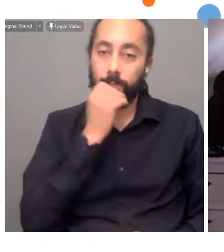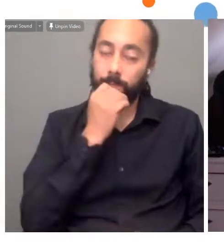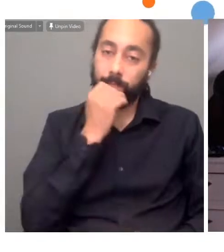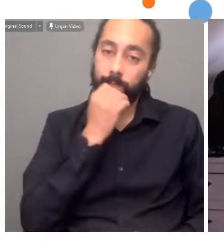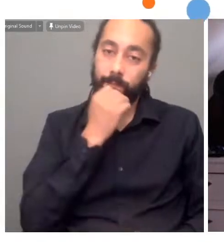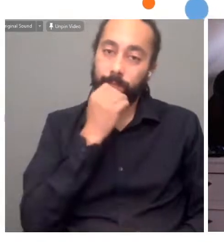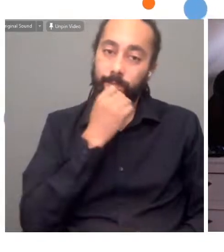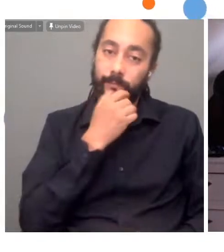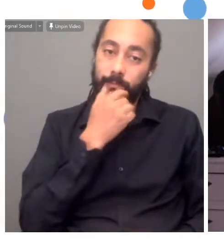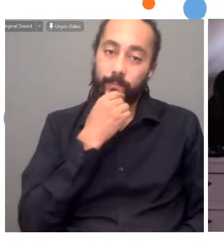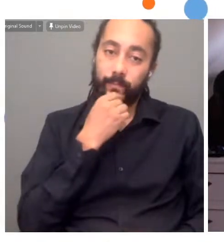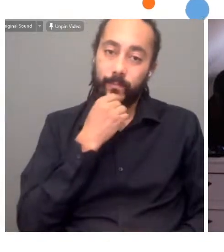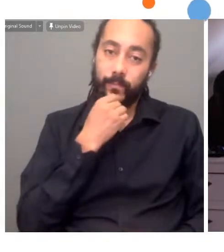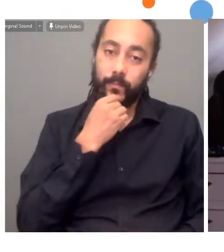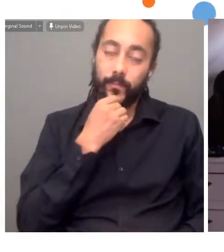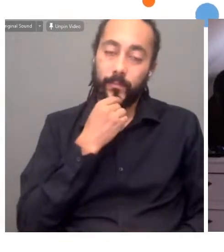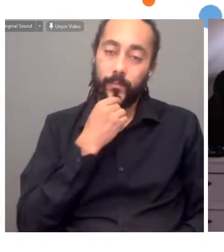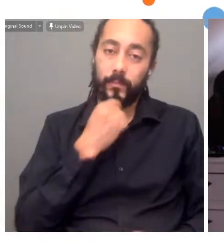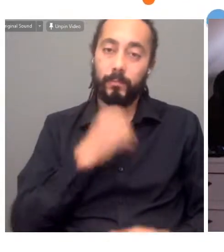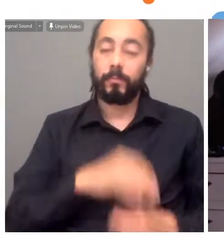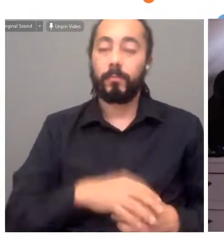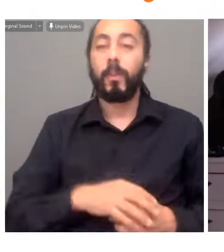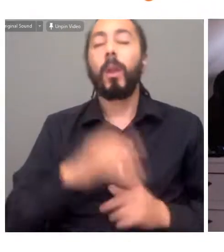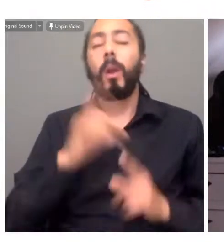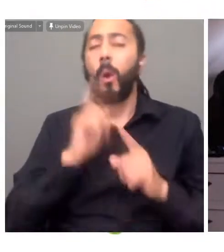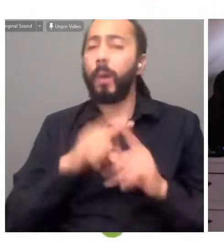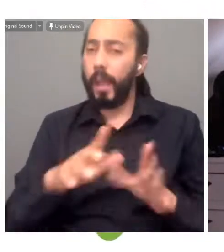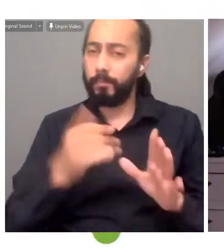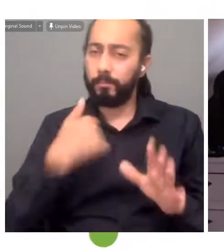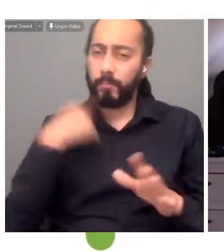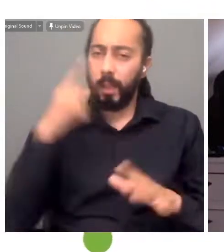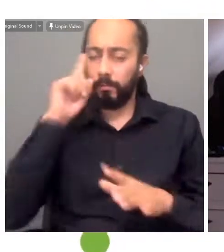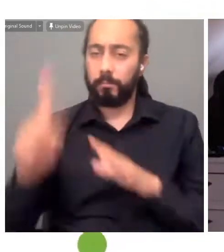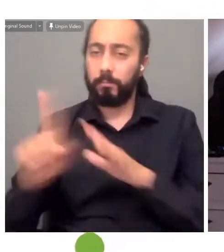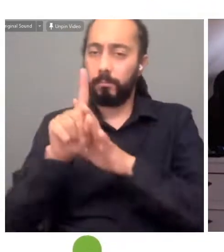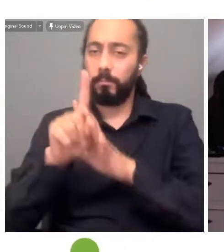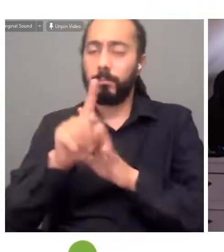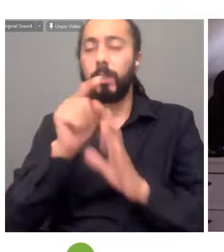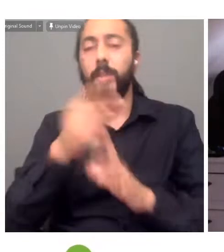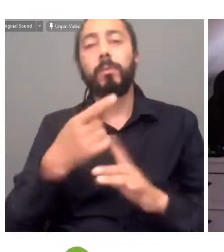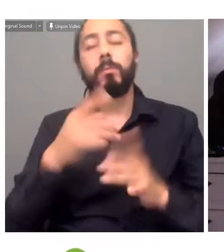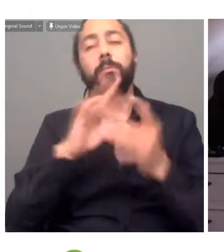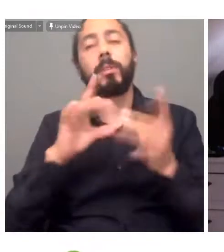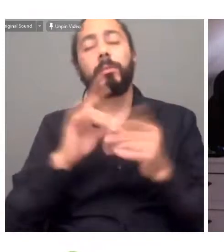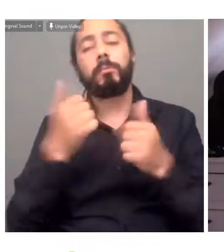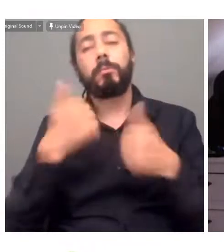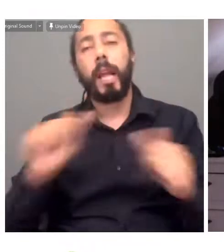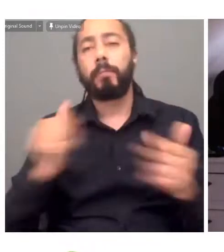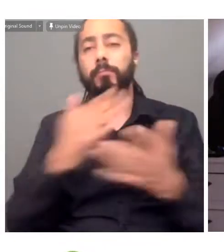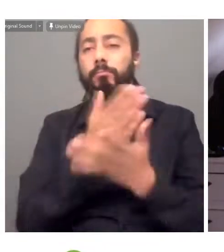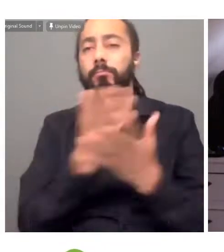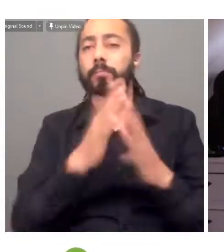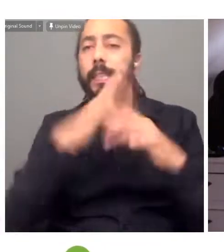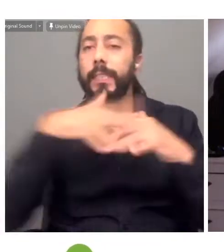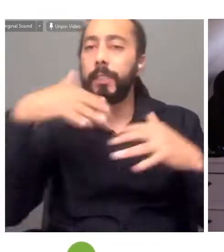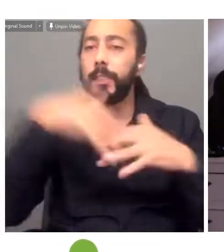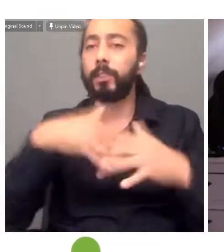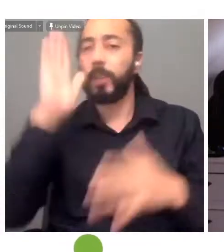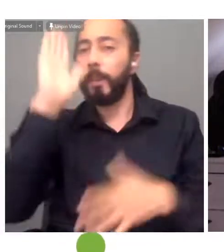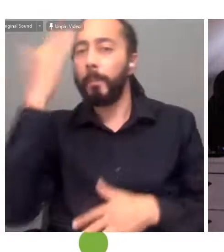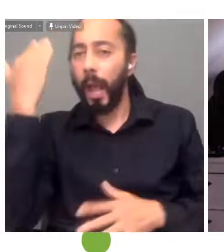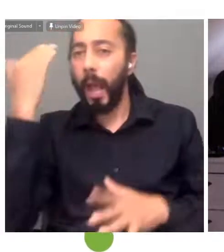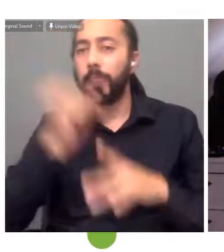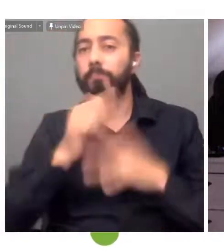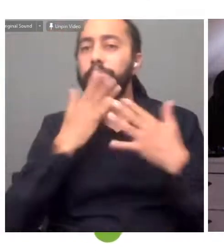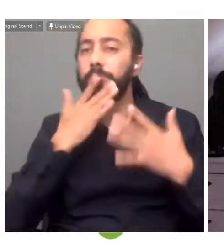how you're thinking of prioritizing Indigenous, racialized, other marginalized groups. This has been a call that has been out for quite some